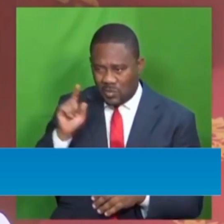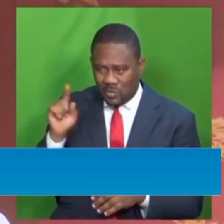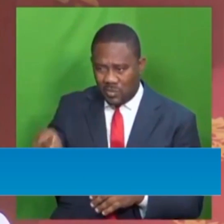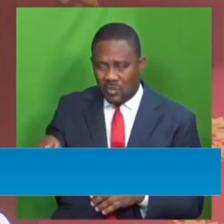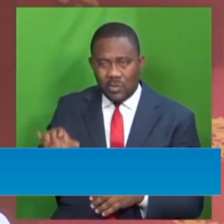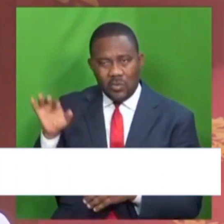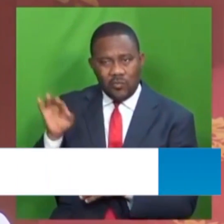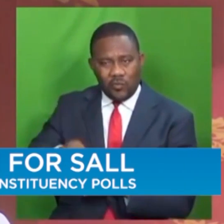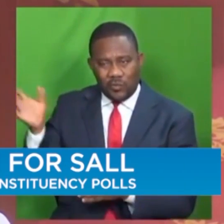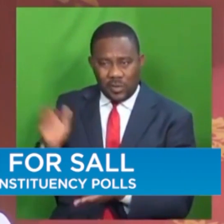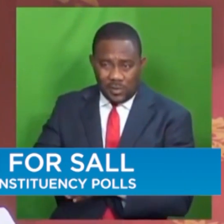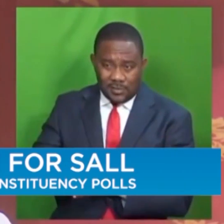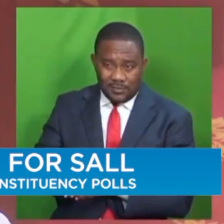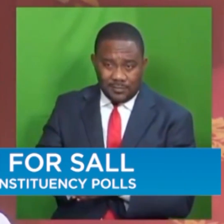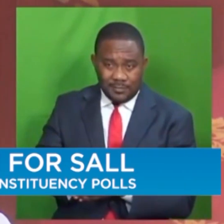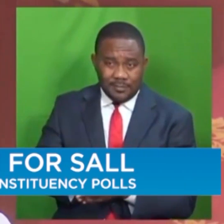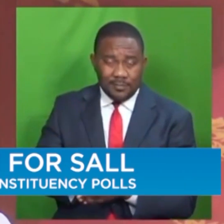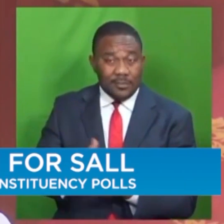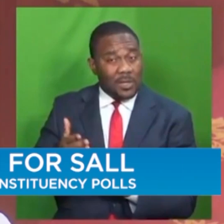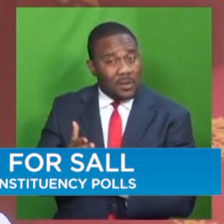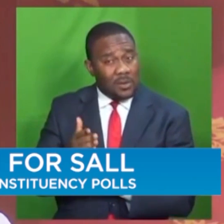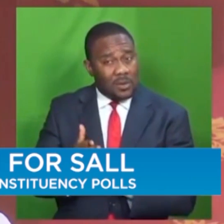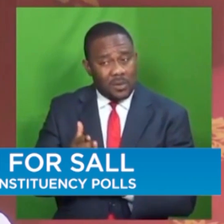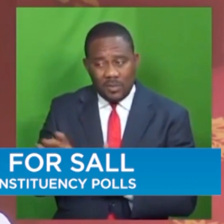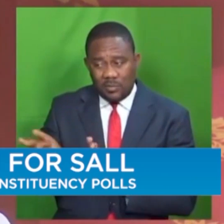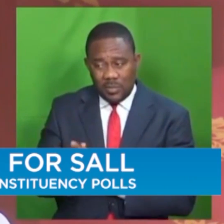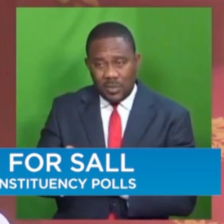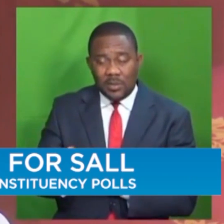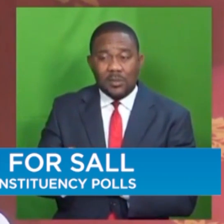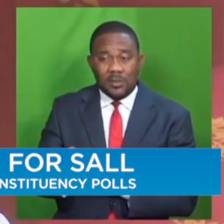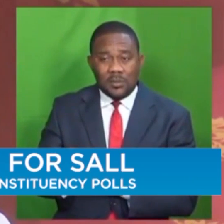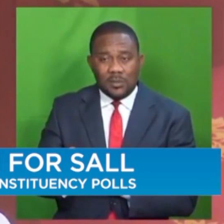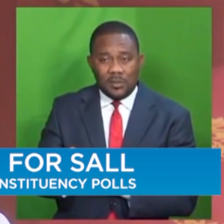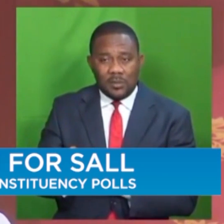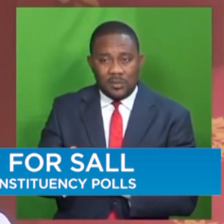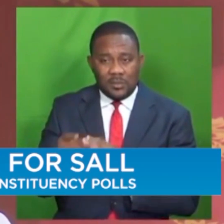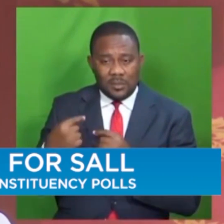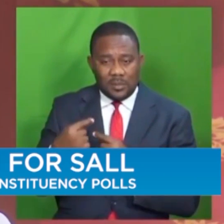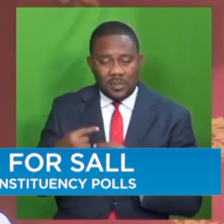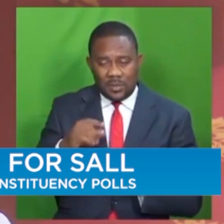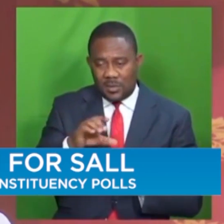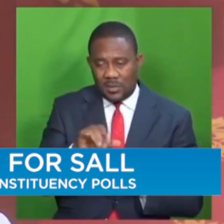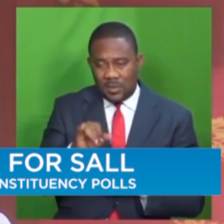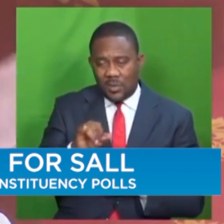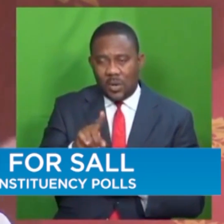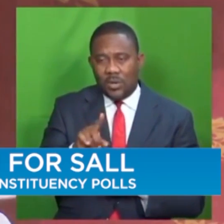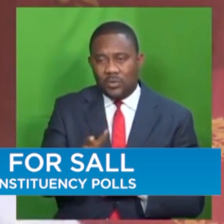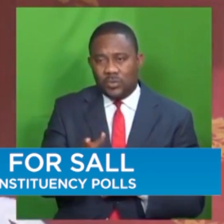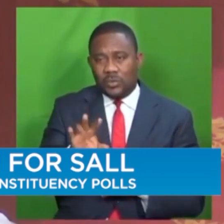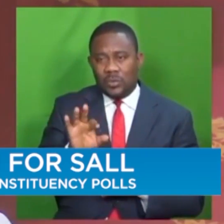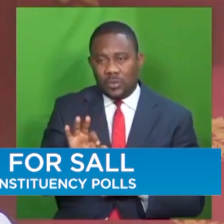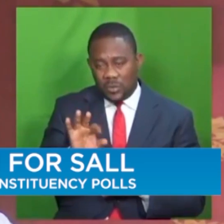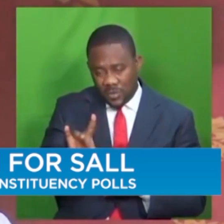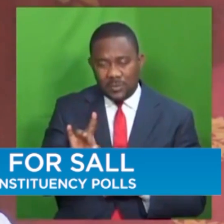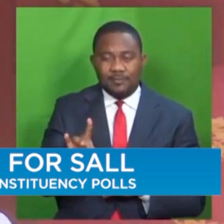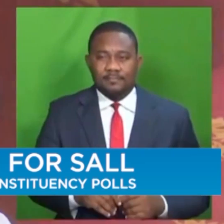vote under Article 42 of the Constitution to exercise their right to elect a member of Parliament to represent them, since CI 128, used for the